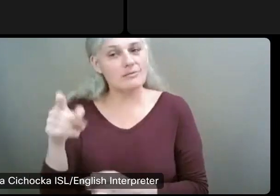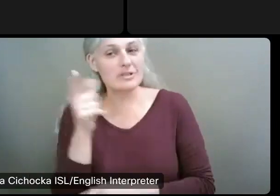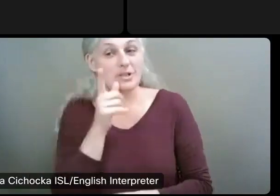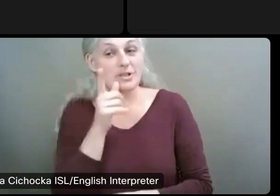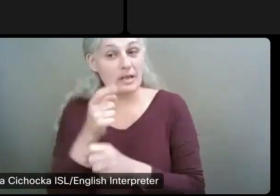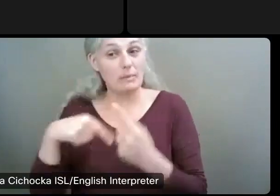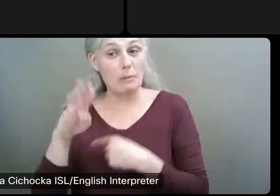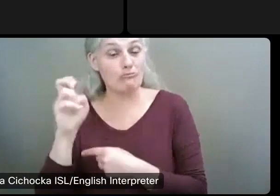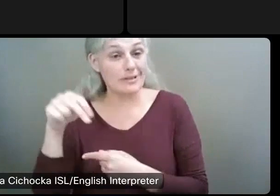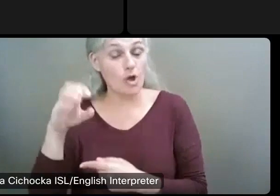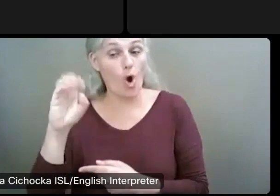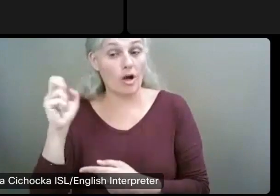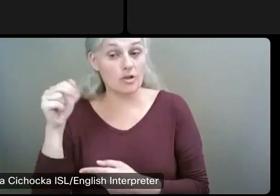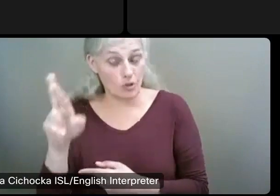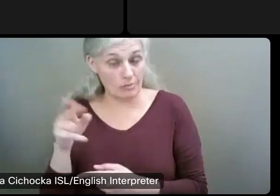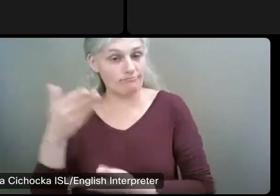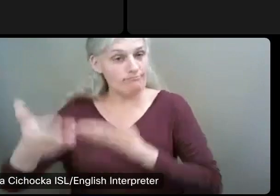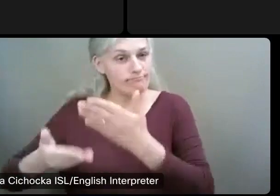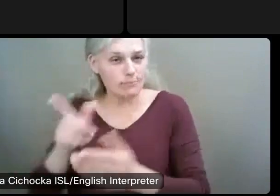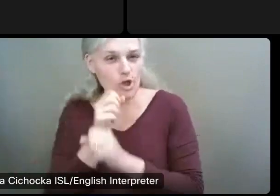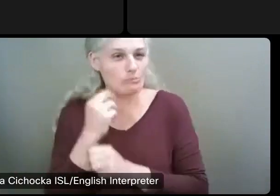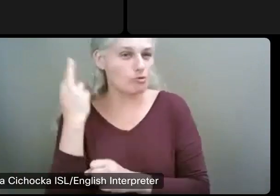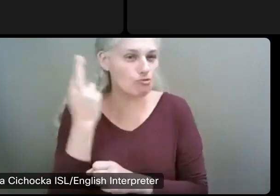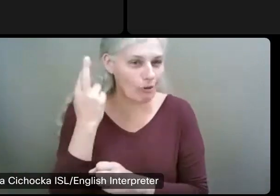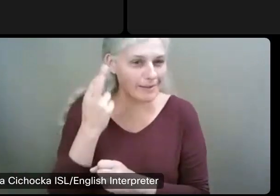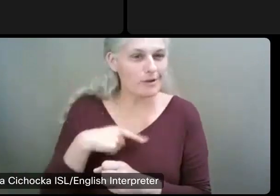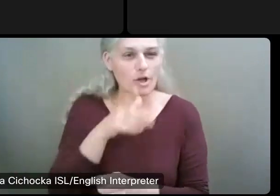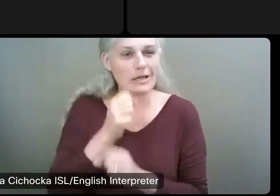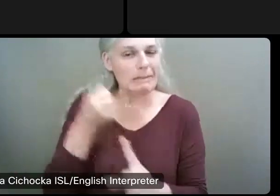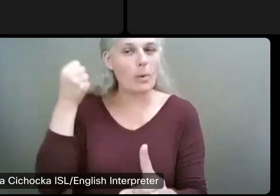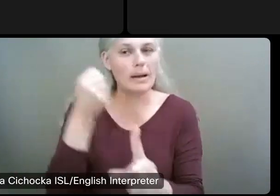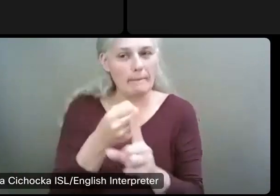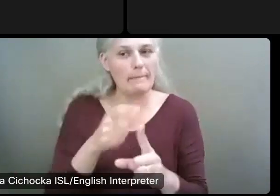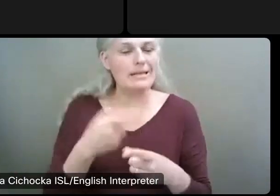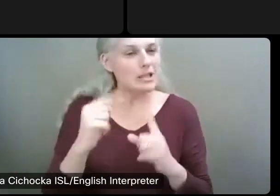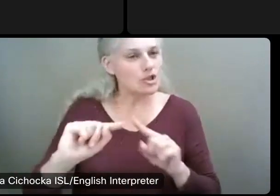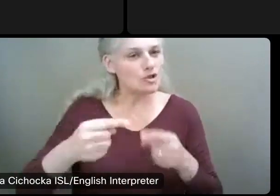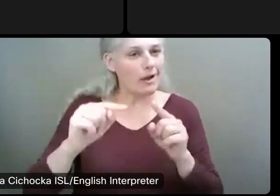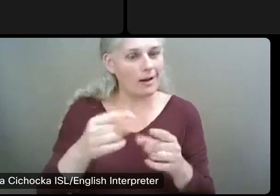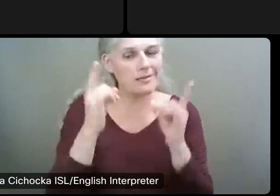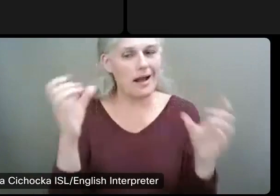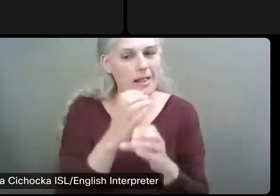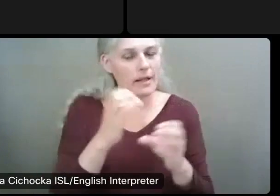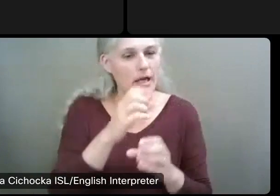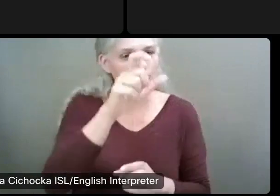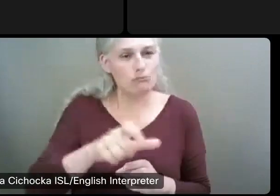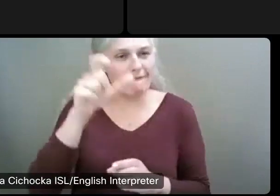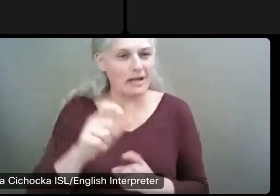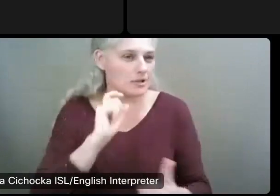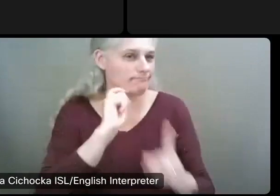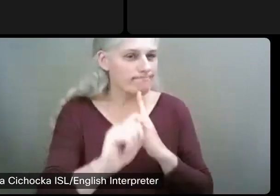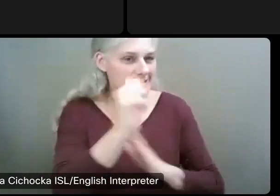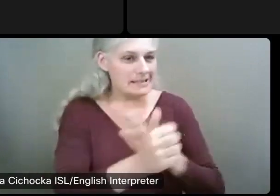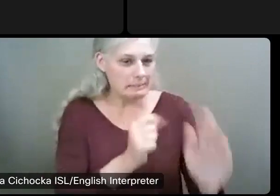O'Connor show on the radio, and the impact and the challenges healthcare professionals experience. And she really